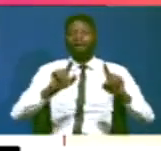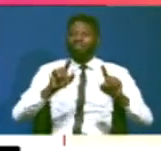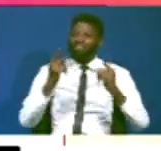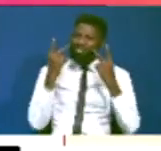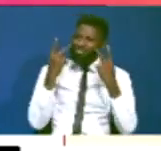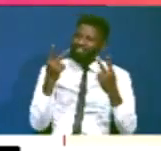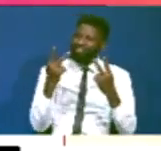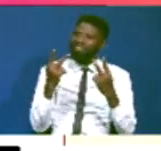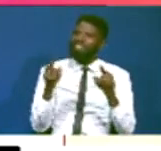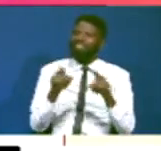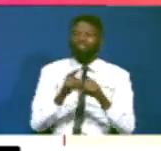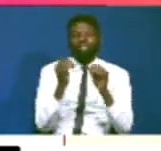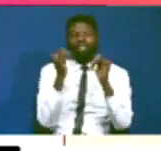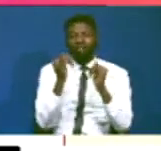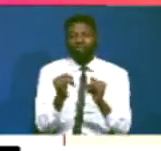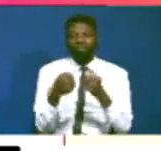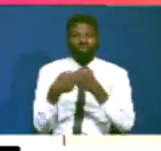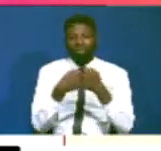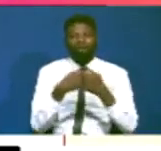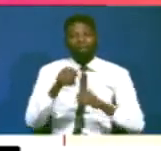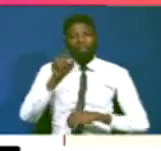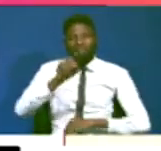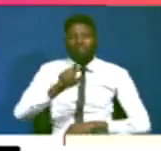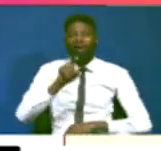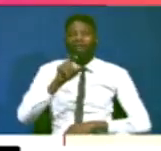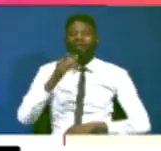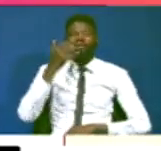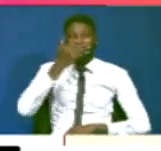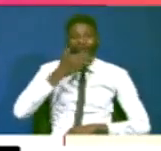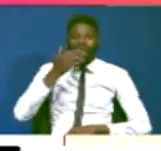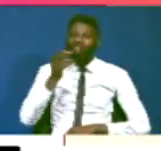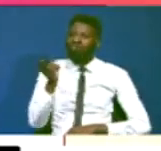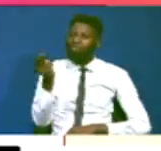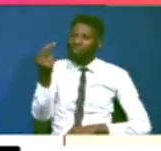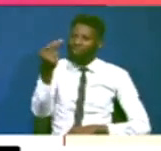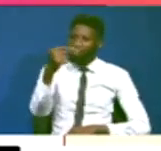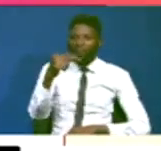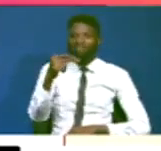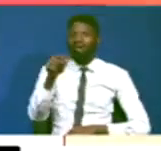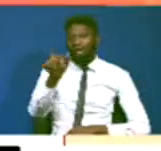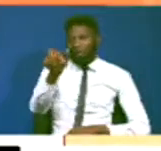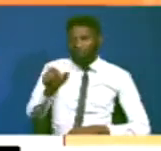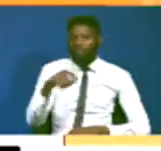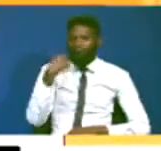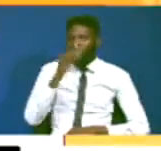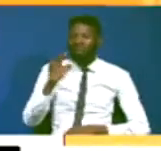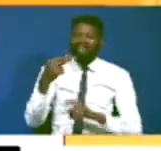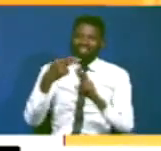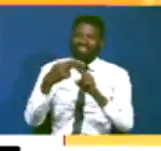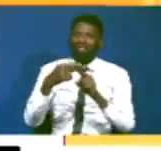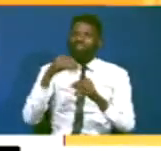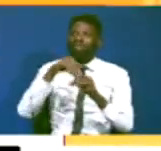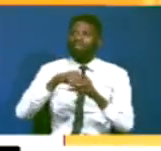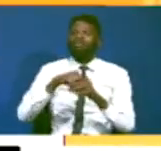challenge having to do oils of the man whose name braces this school. Yes. And that's when I